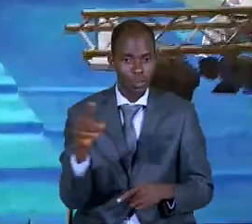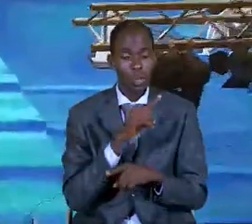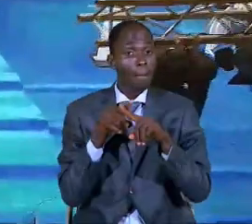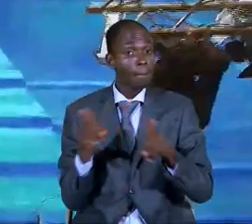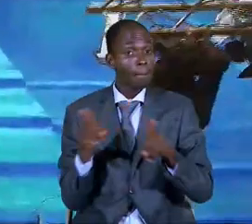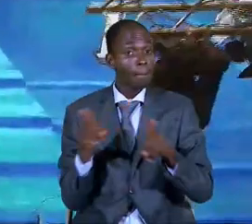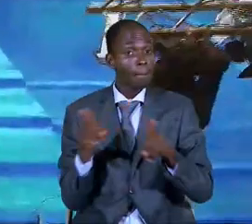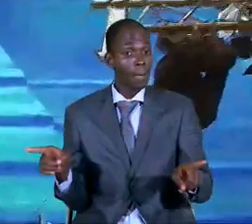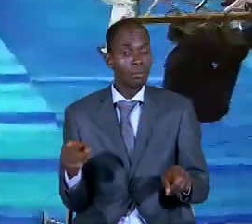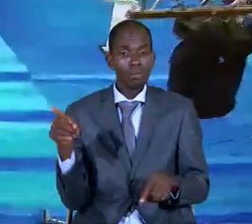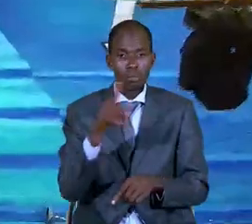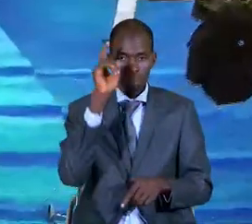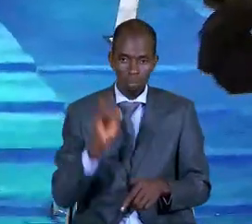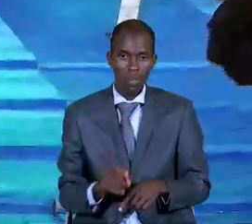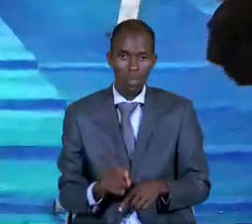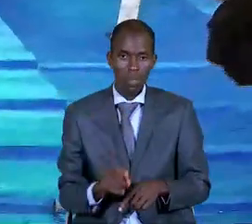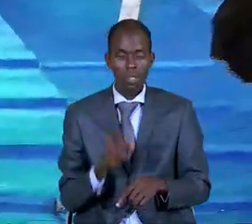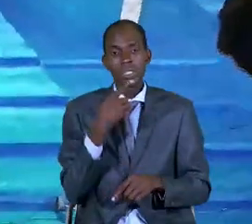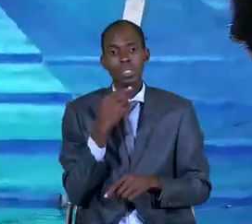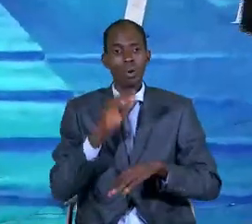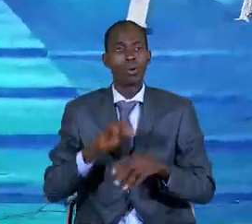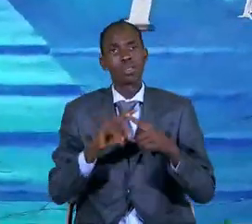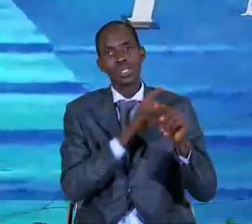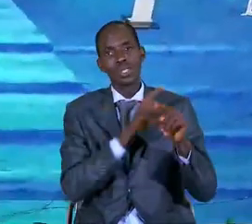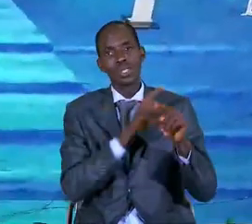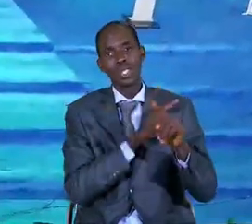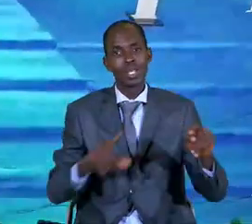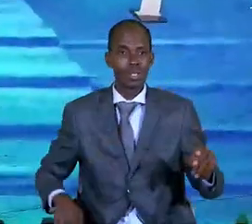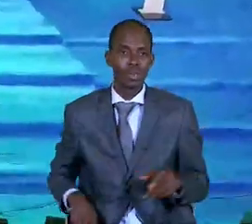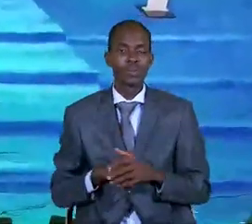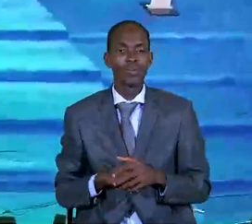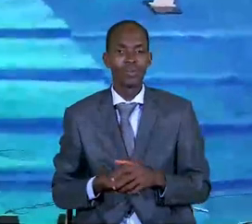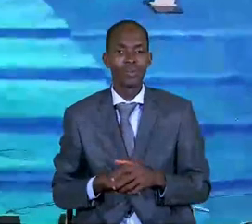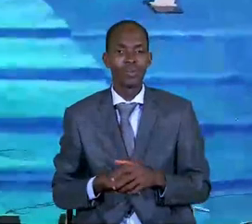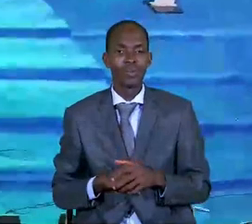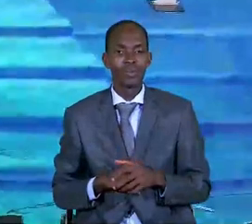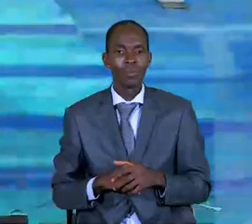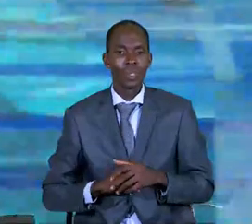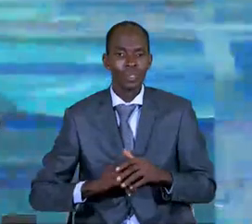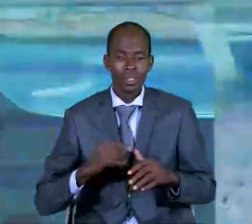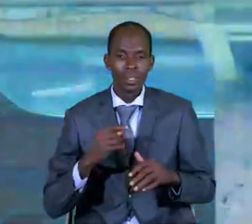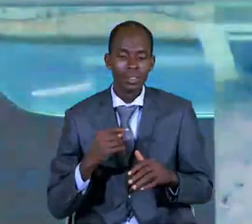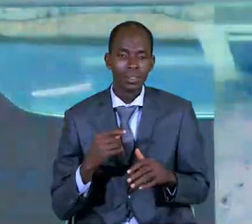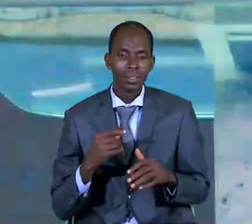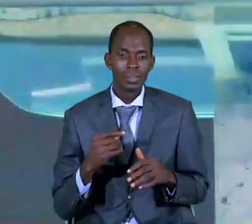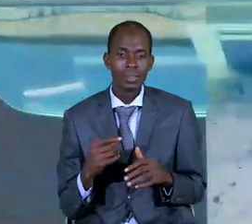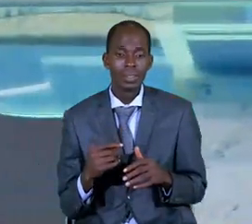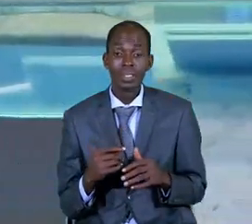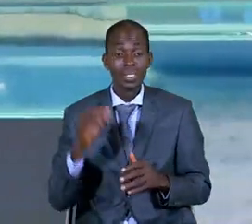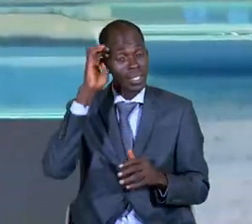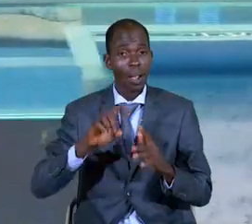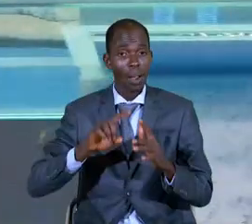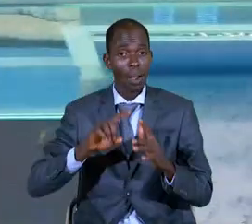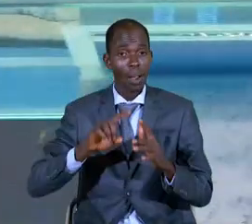must say unto the Lord, approach the Lord what he wanted. He